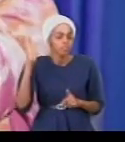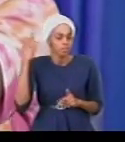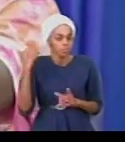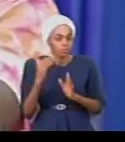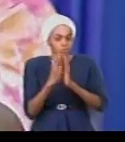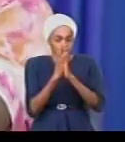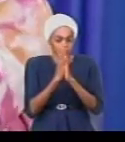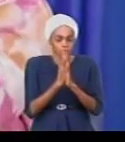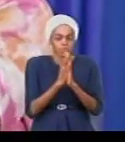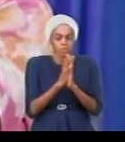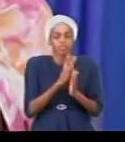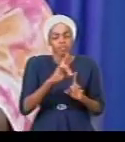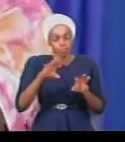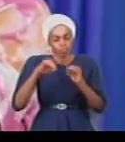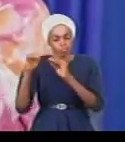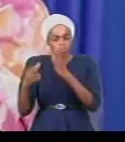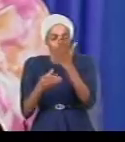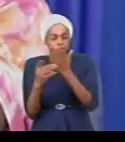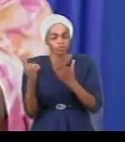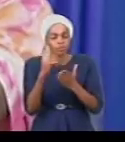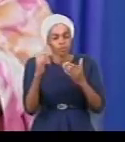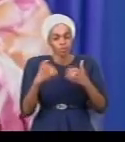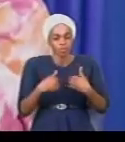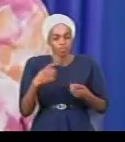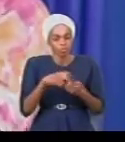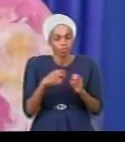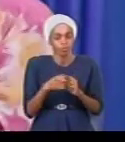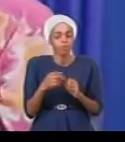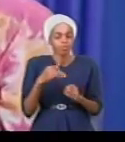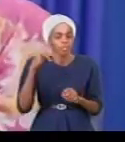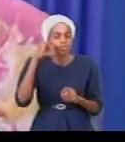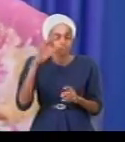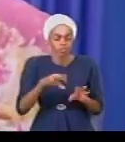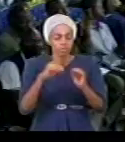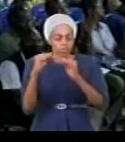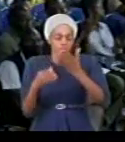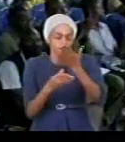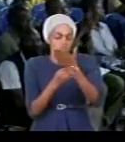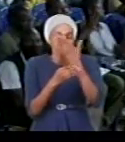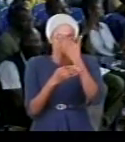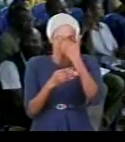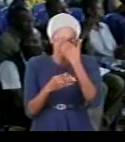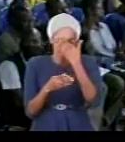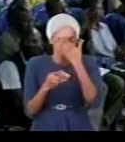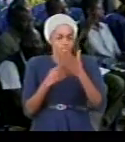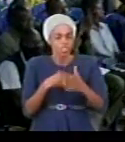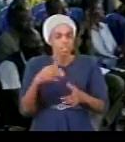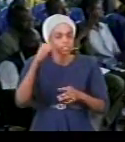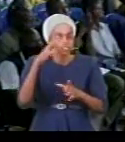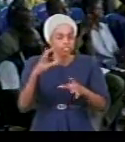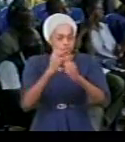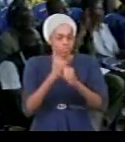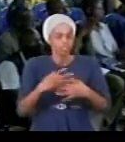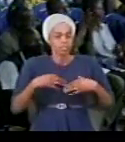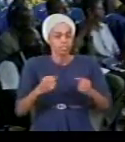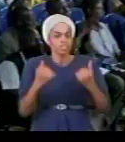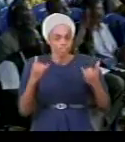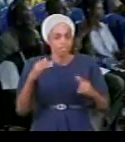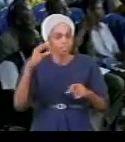eyes, I put my and I received healing in the eyes. Now I can see. Put your hands together for Jesus.